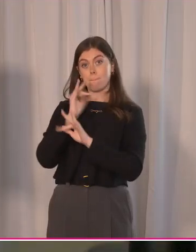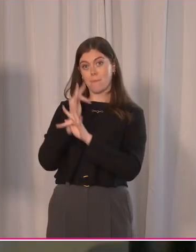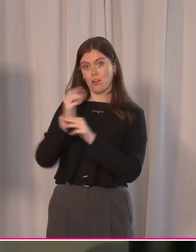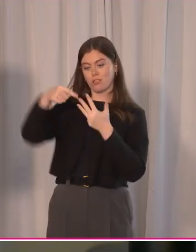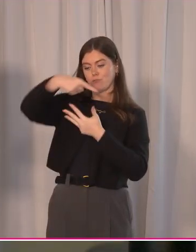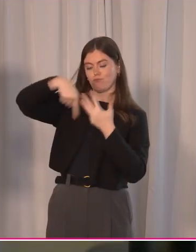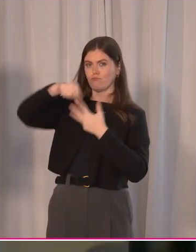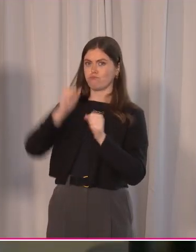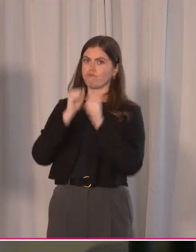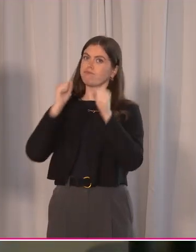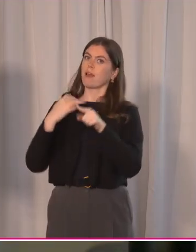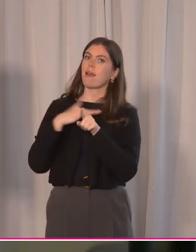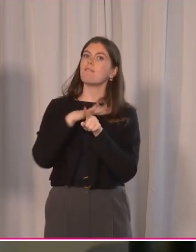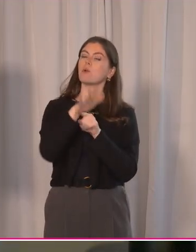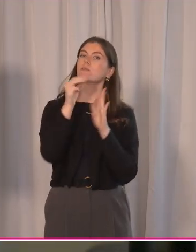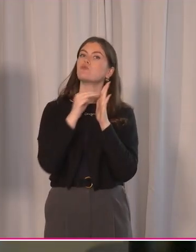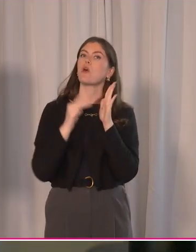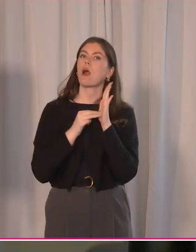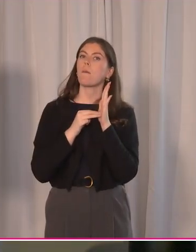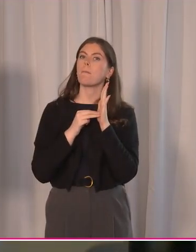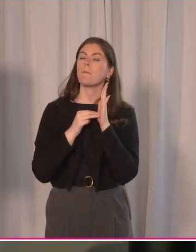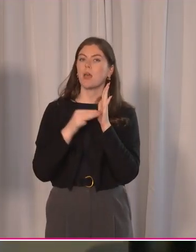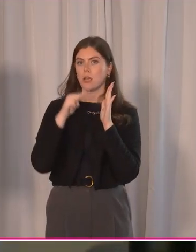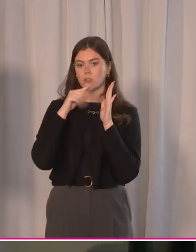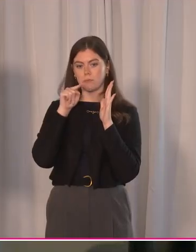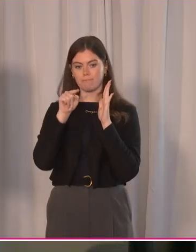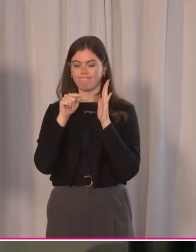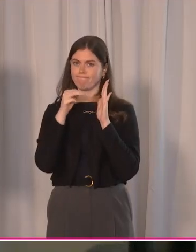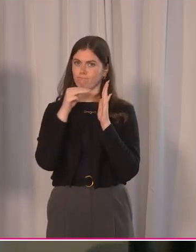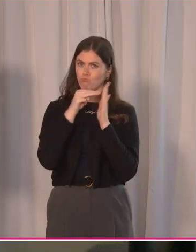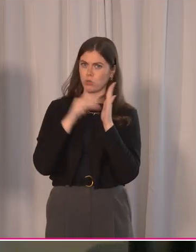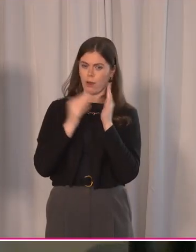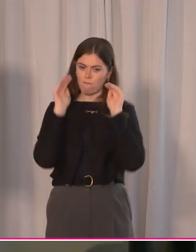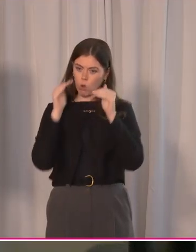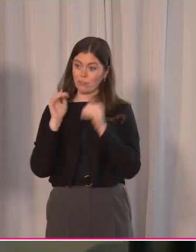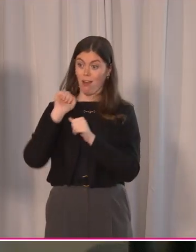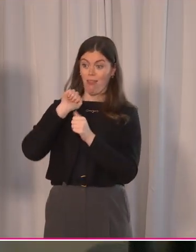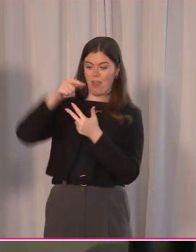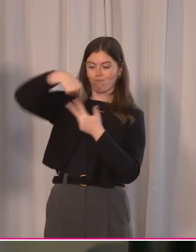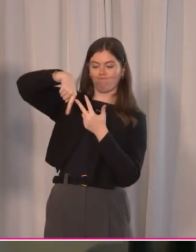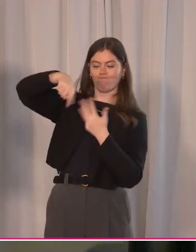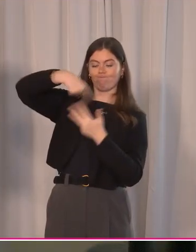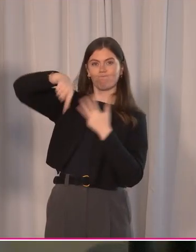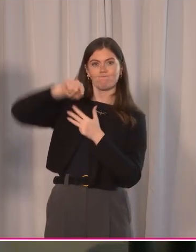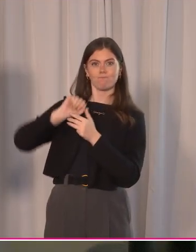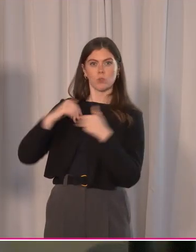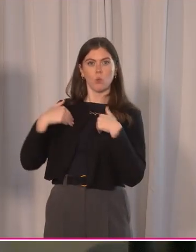overly influence, and it tends to be more driven by what their concerns are regarding risk and